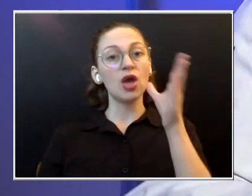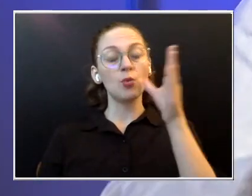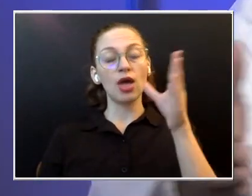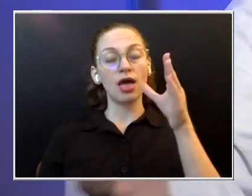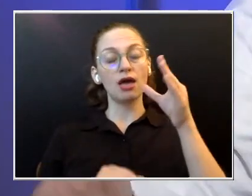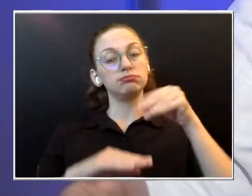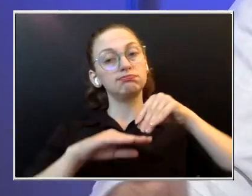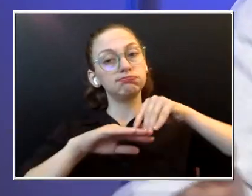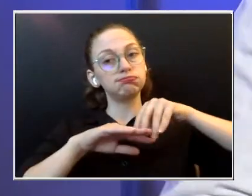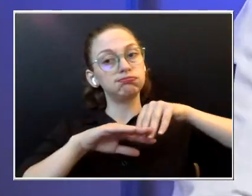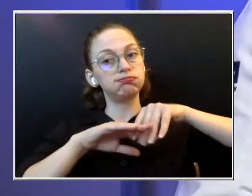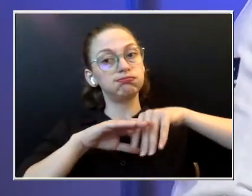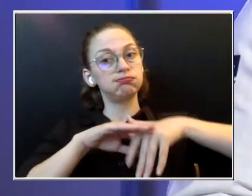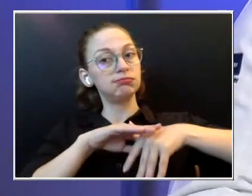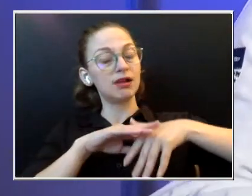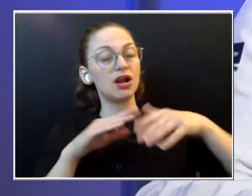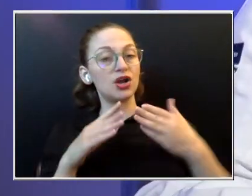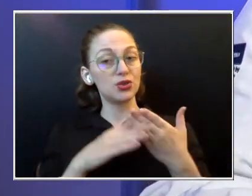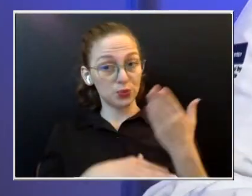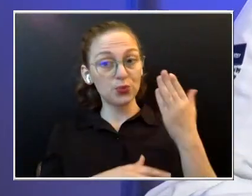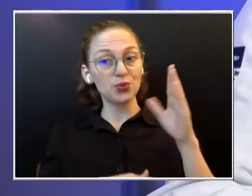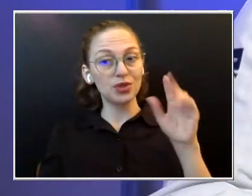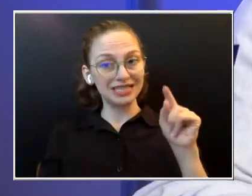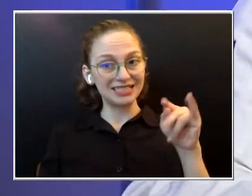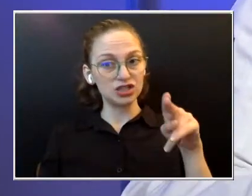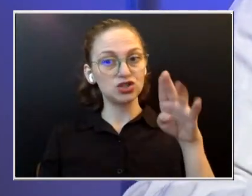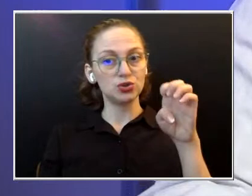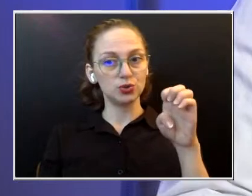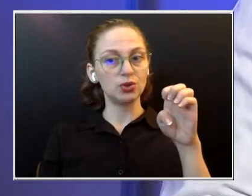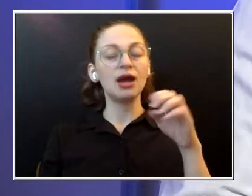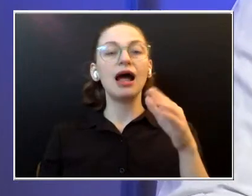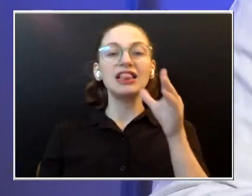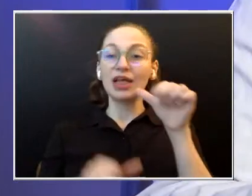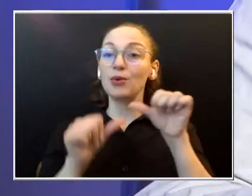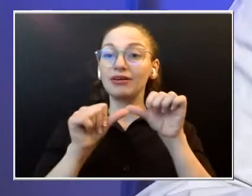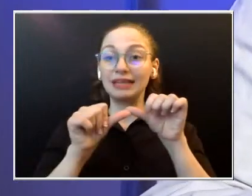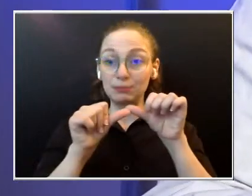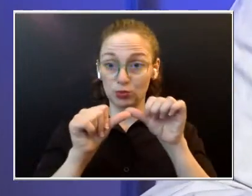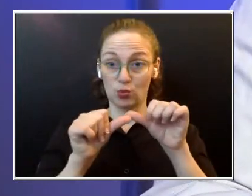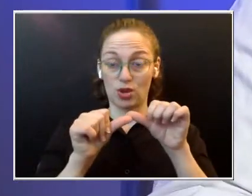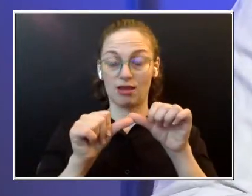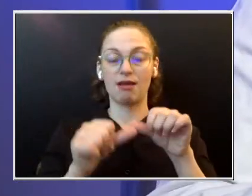and they're going to keep traveling, and they're going to depart some of their energy on some